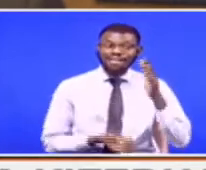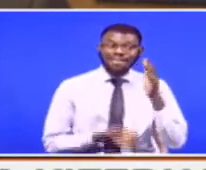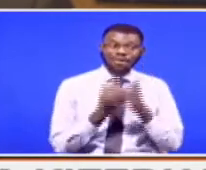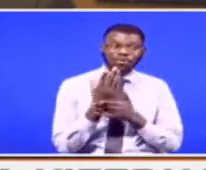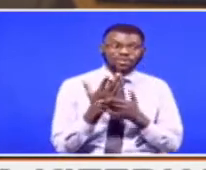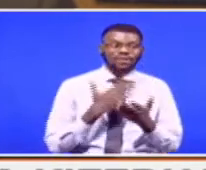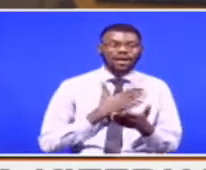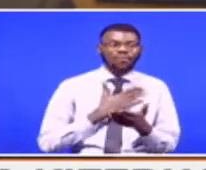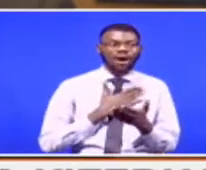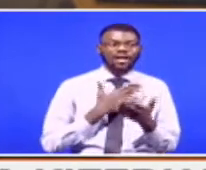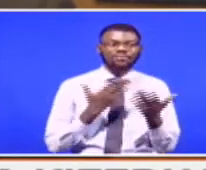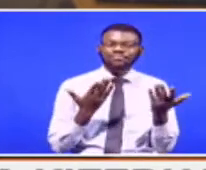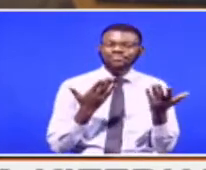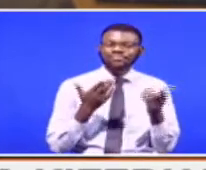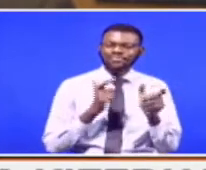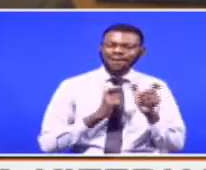Award